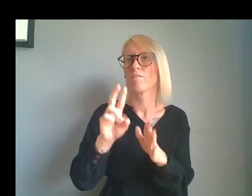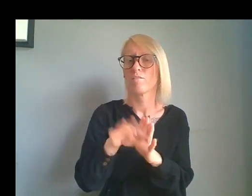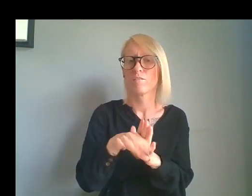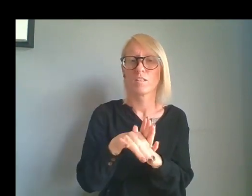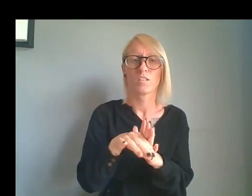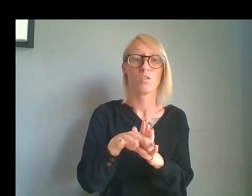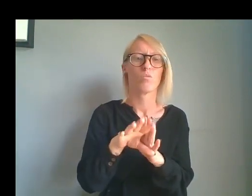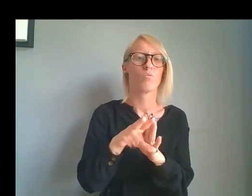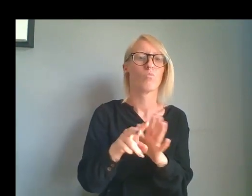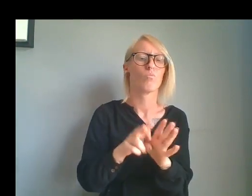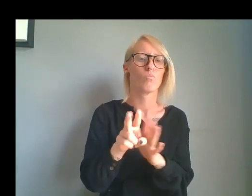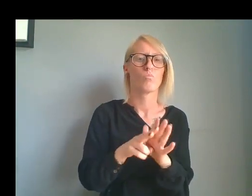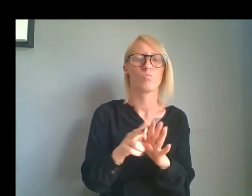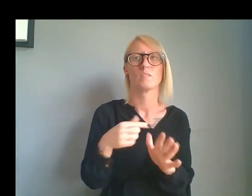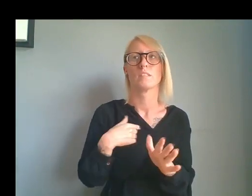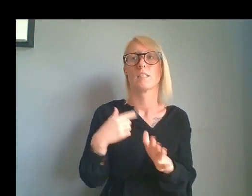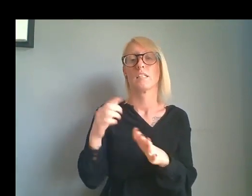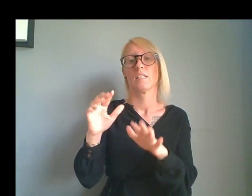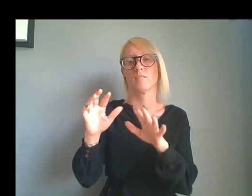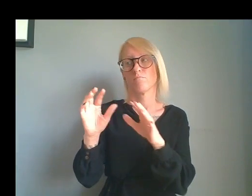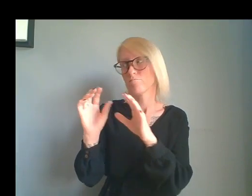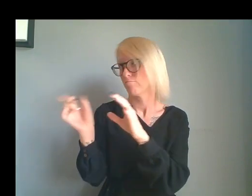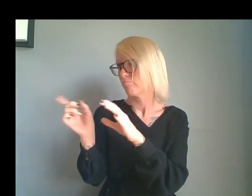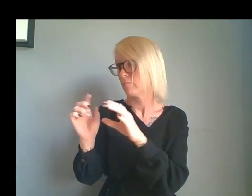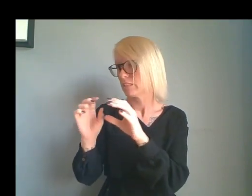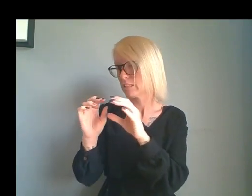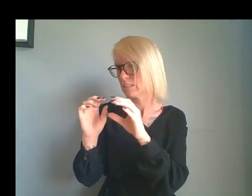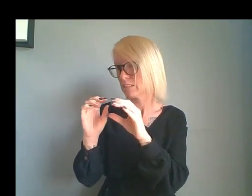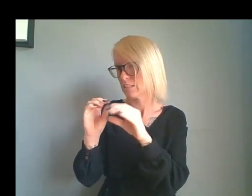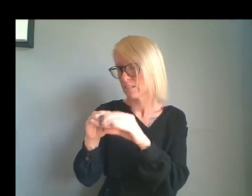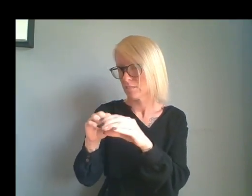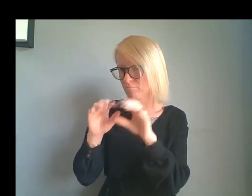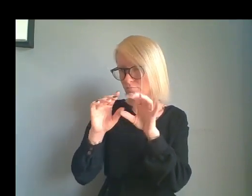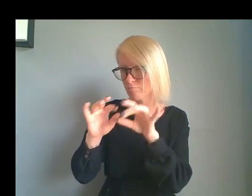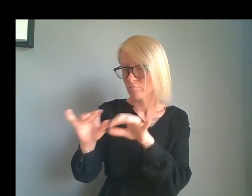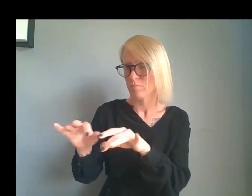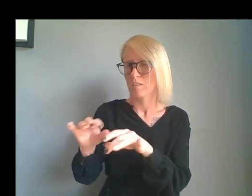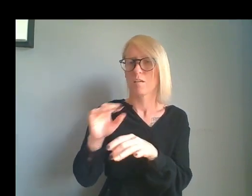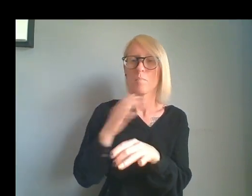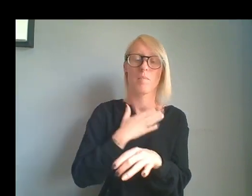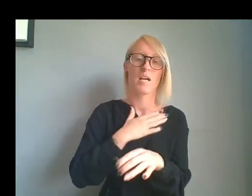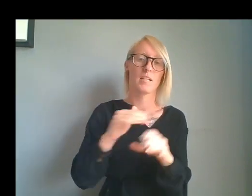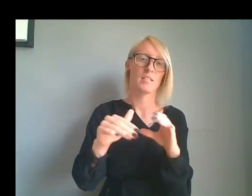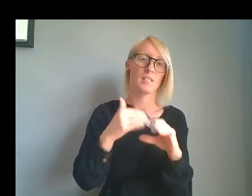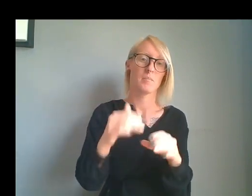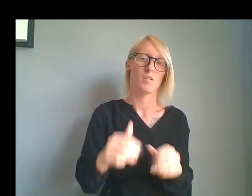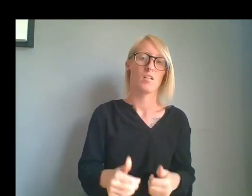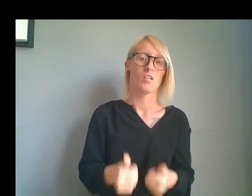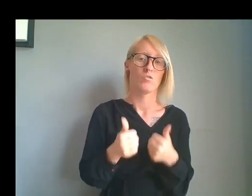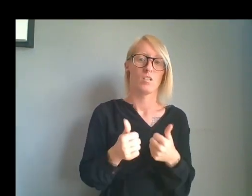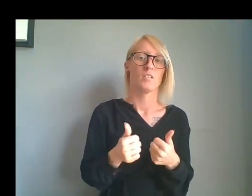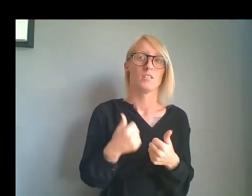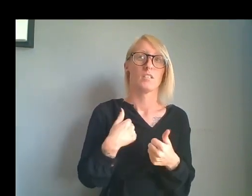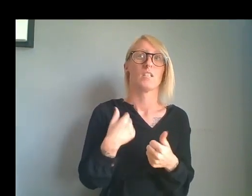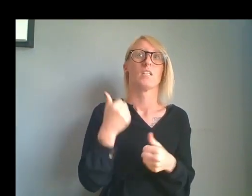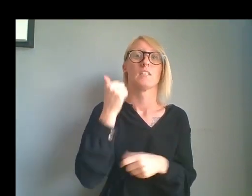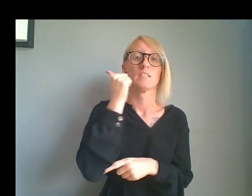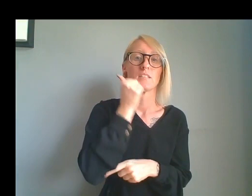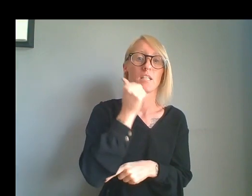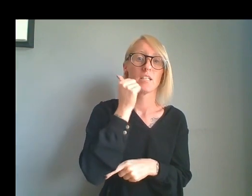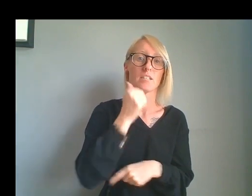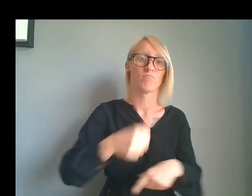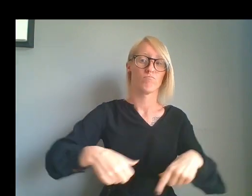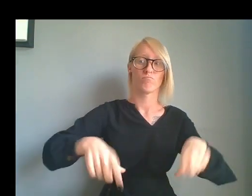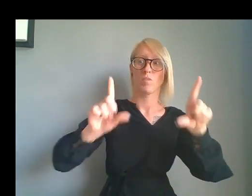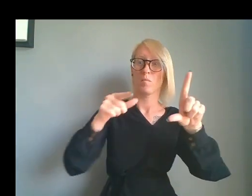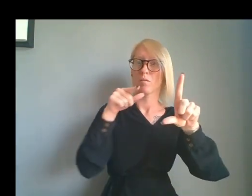in my email address, and I get a daily email of when Coastal Community Foundation is talked about online. And this